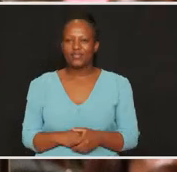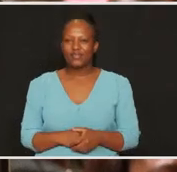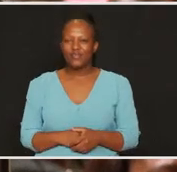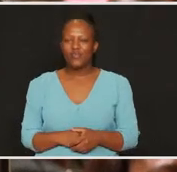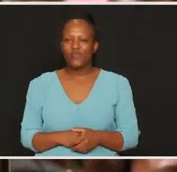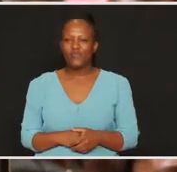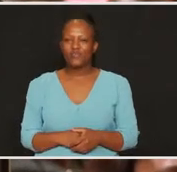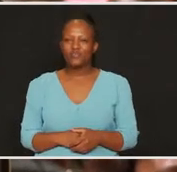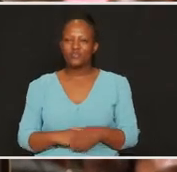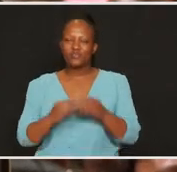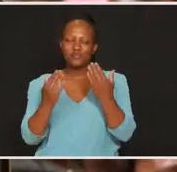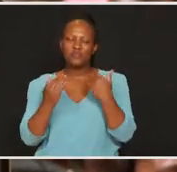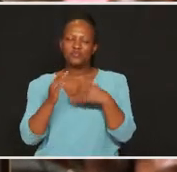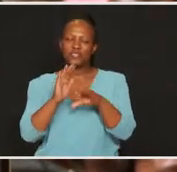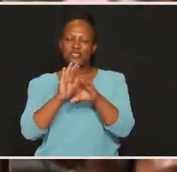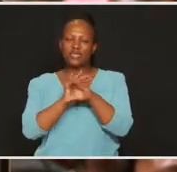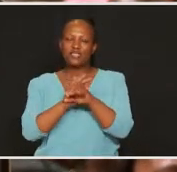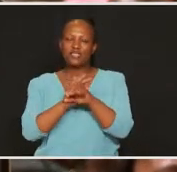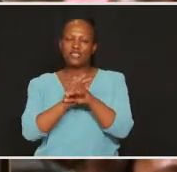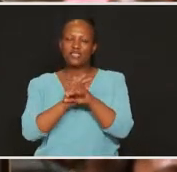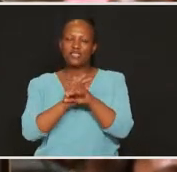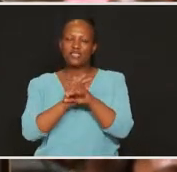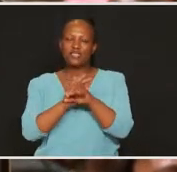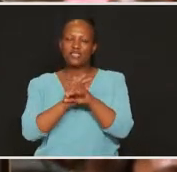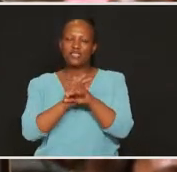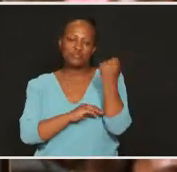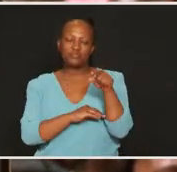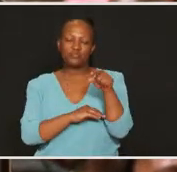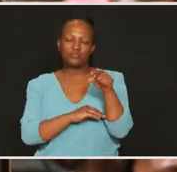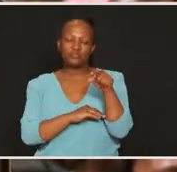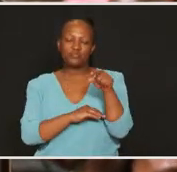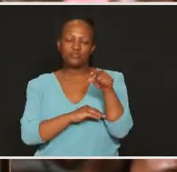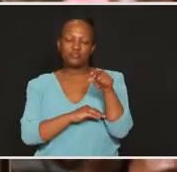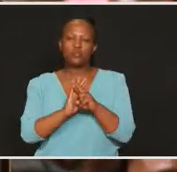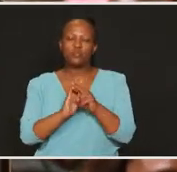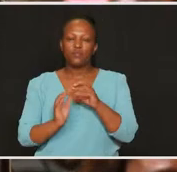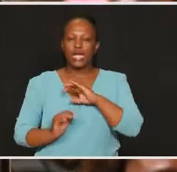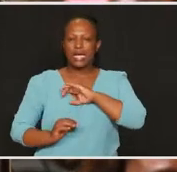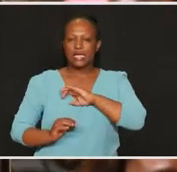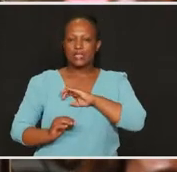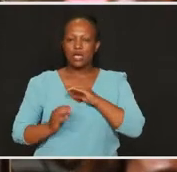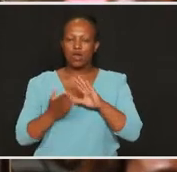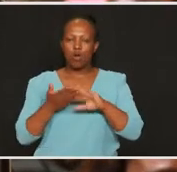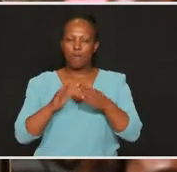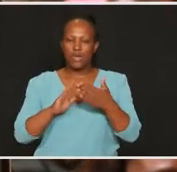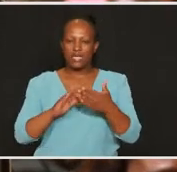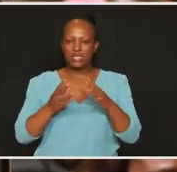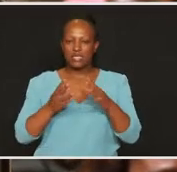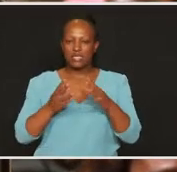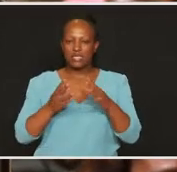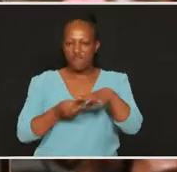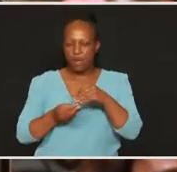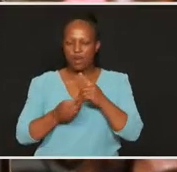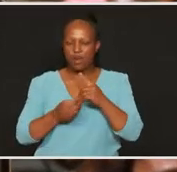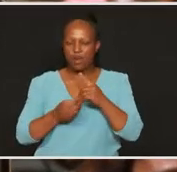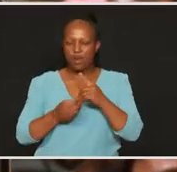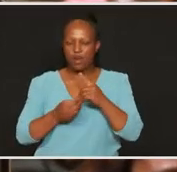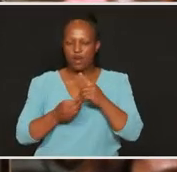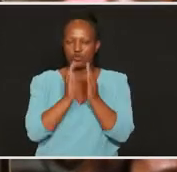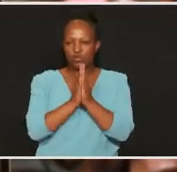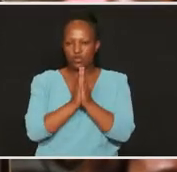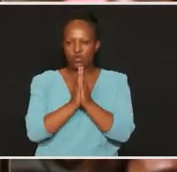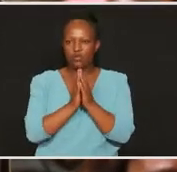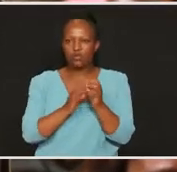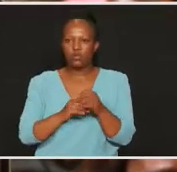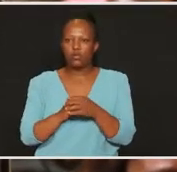particularly section 37 I represent my Christian Community my Christian family and my local church as a Christian